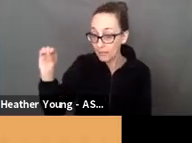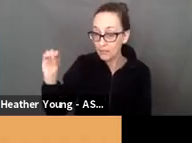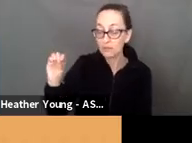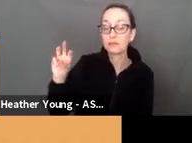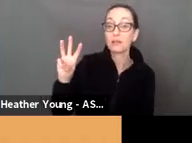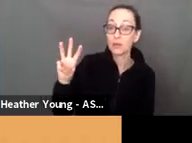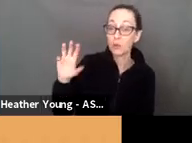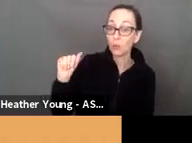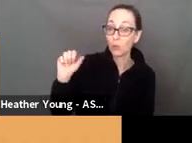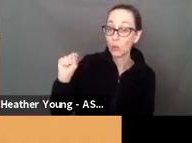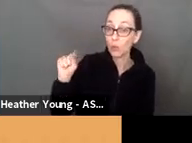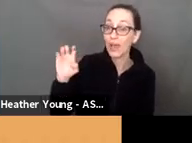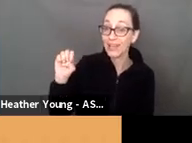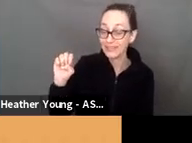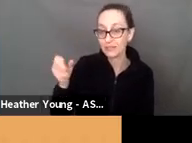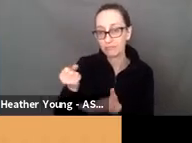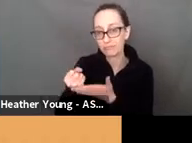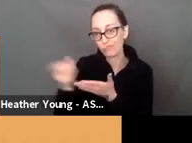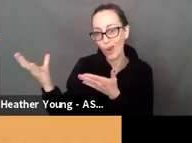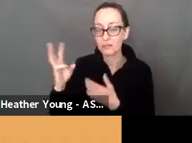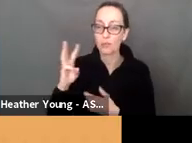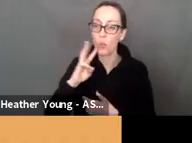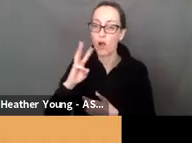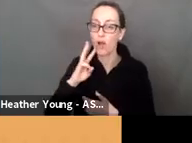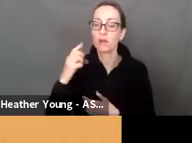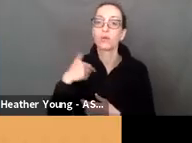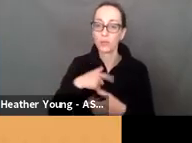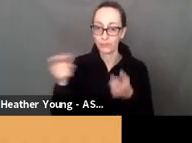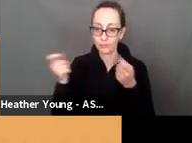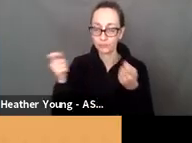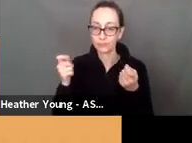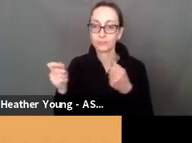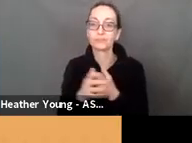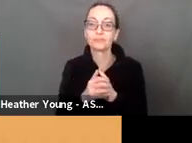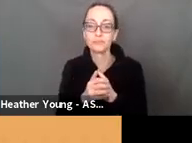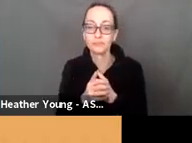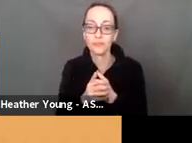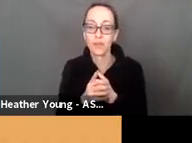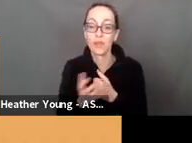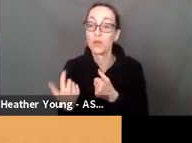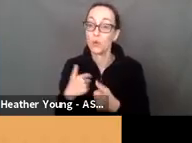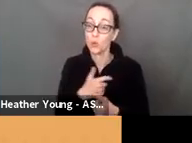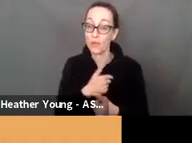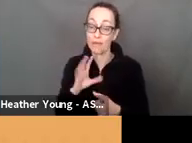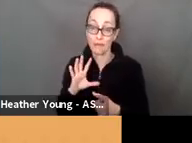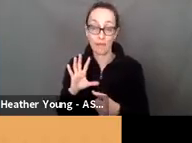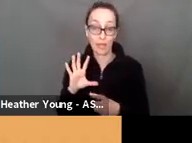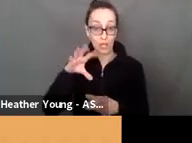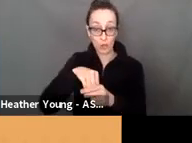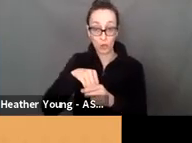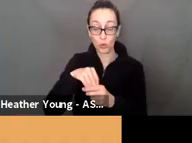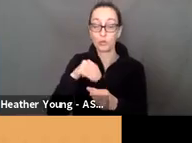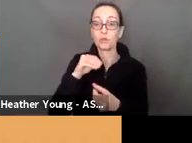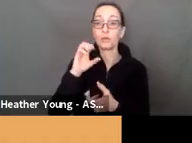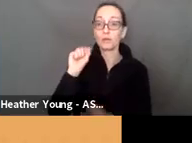Telecommunications is another department within the ORS. And within that is our South Carolina